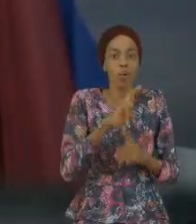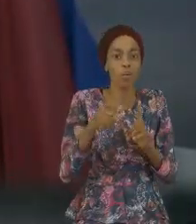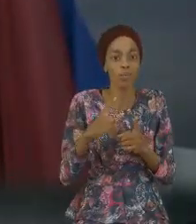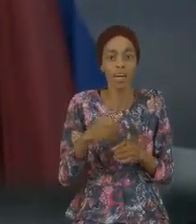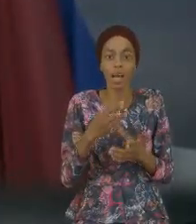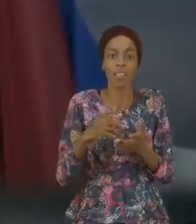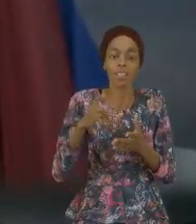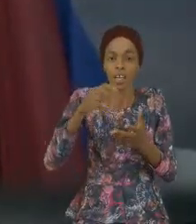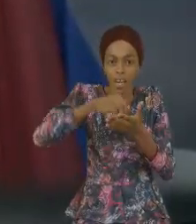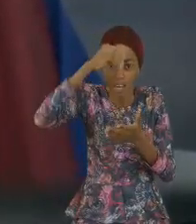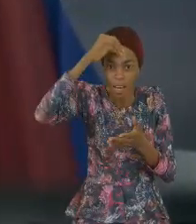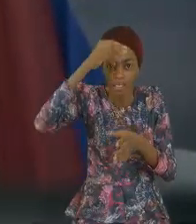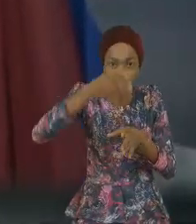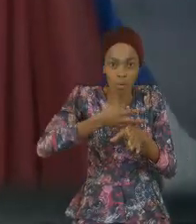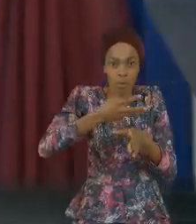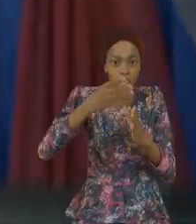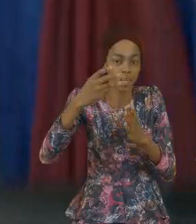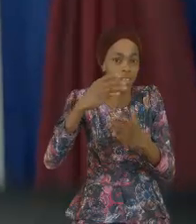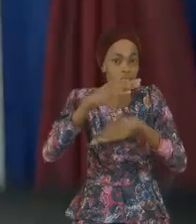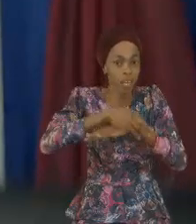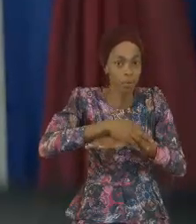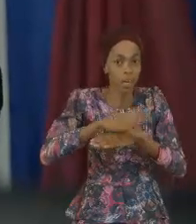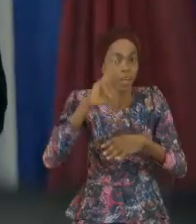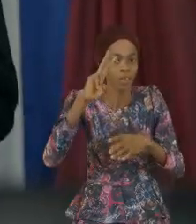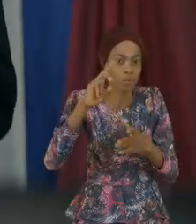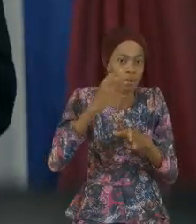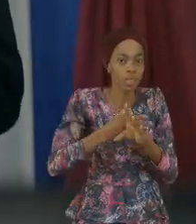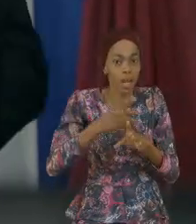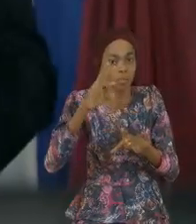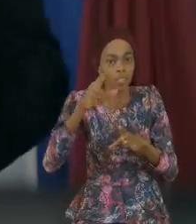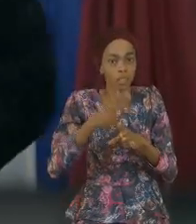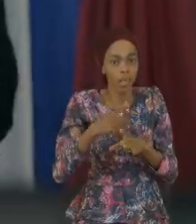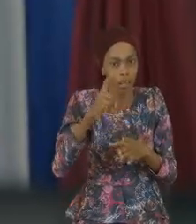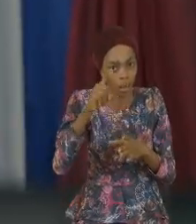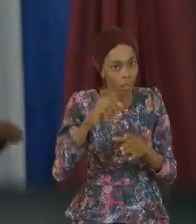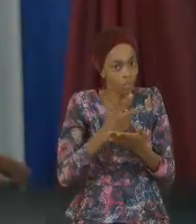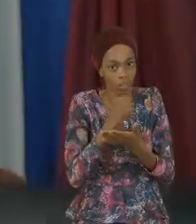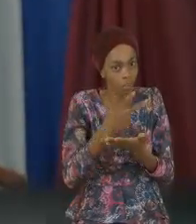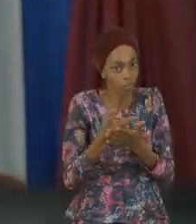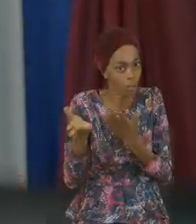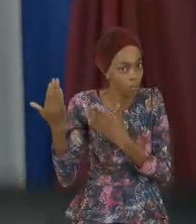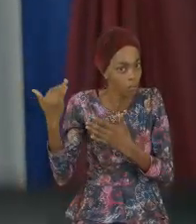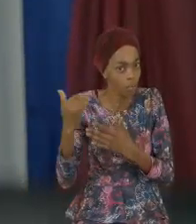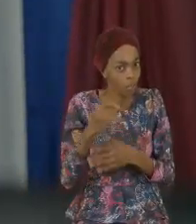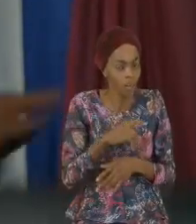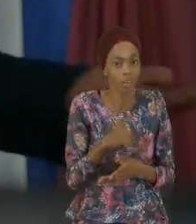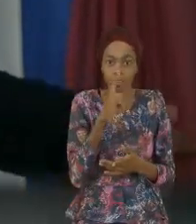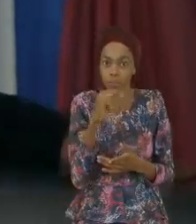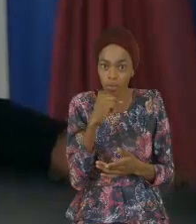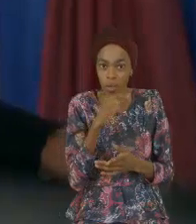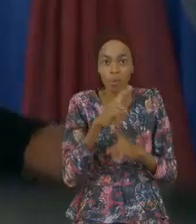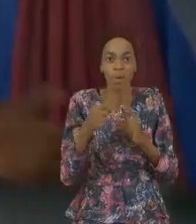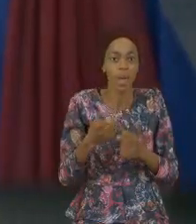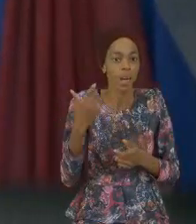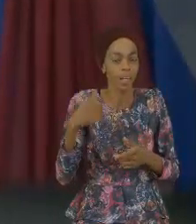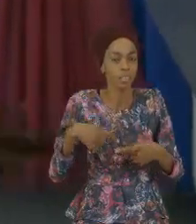fail? When you try to write the first essay at school, didn't you fail? When you try to ride a bicycle,